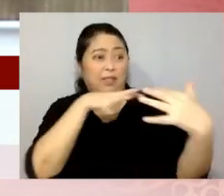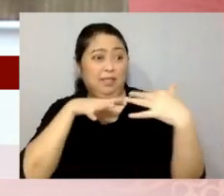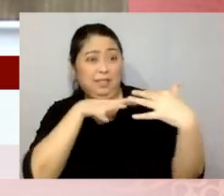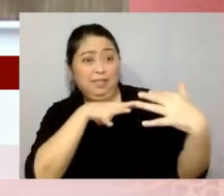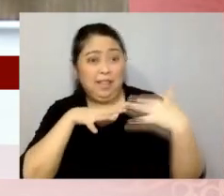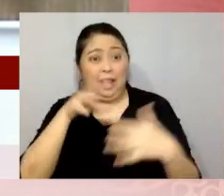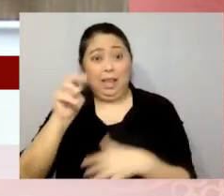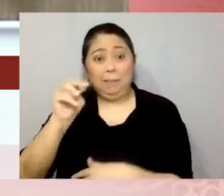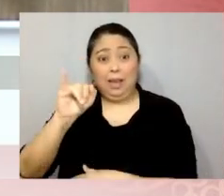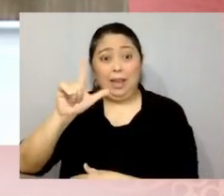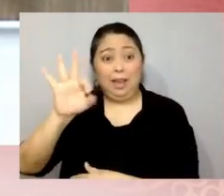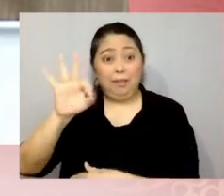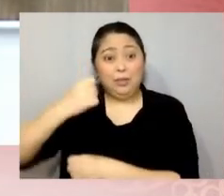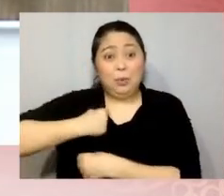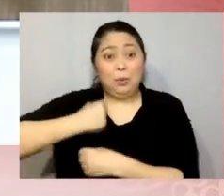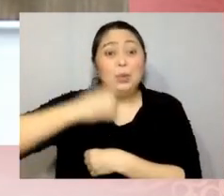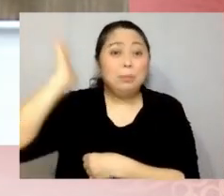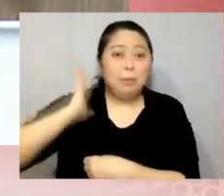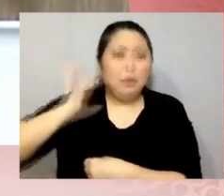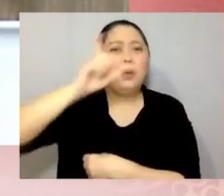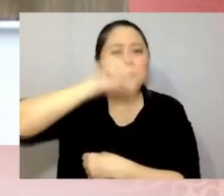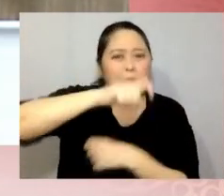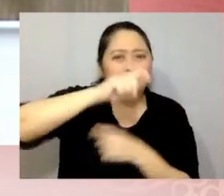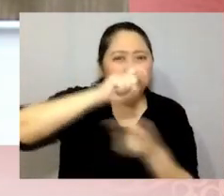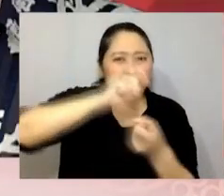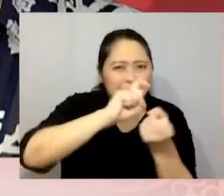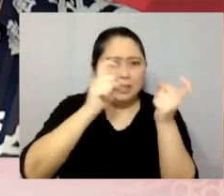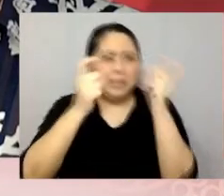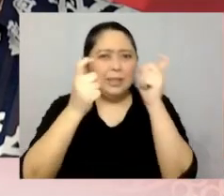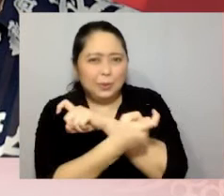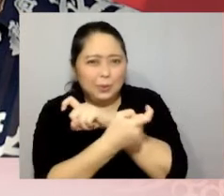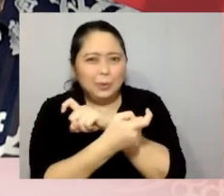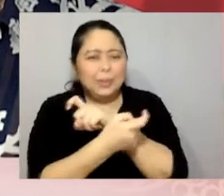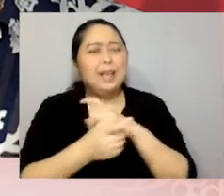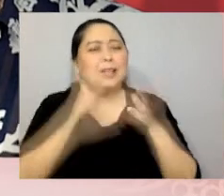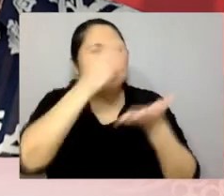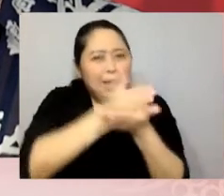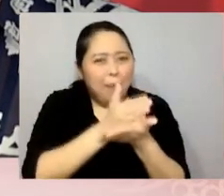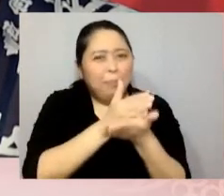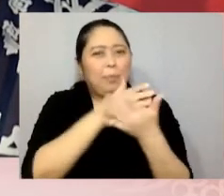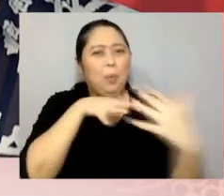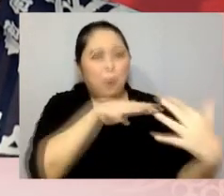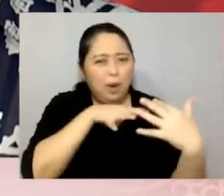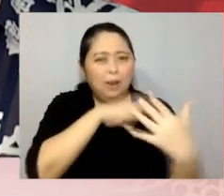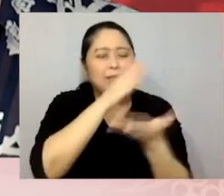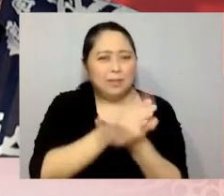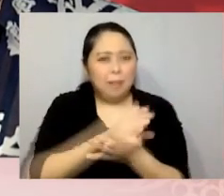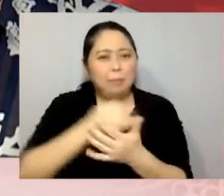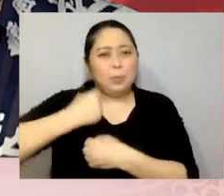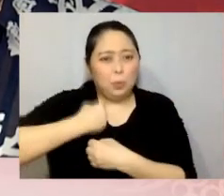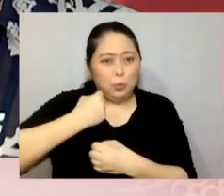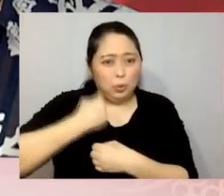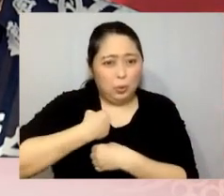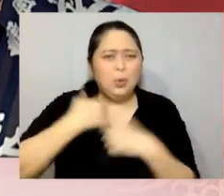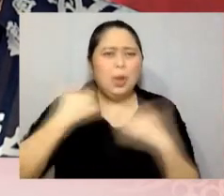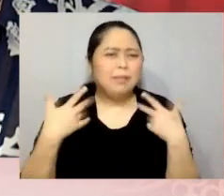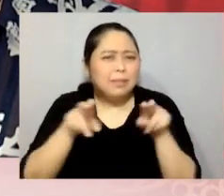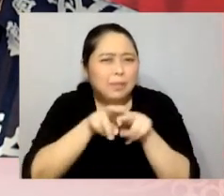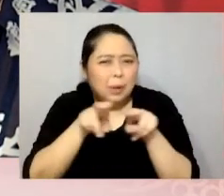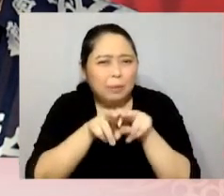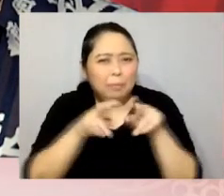a combat life into a productive civilian life. And more importantly, we need to